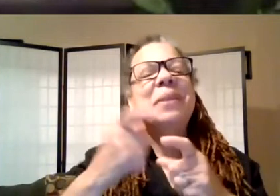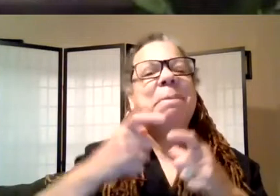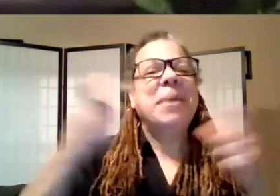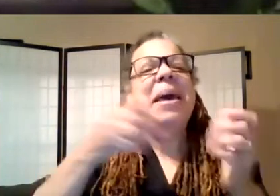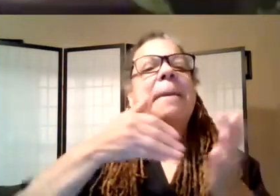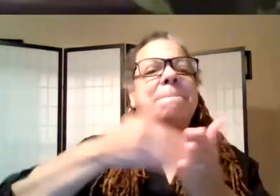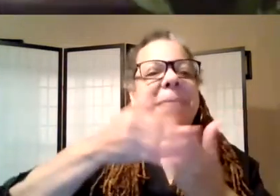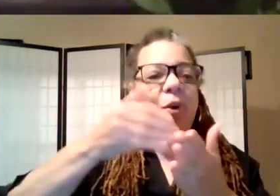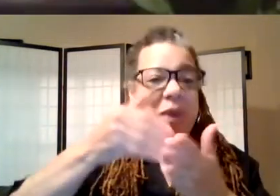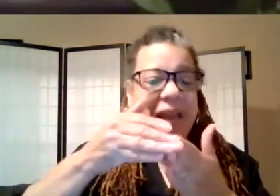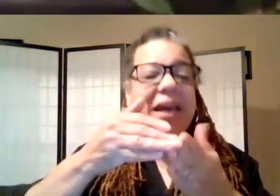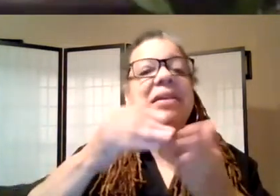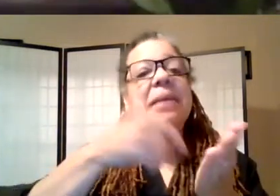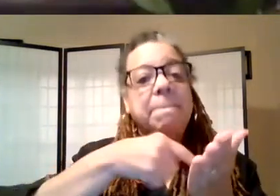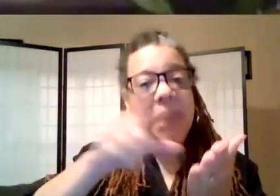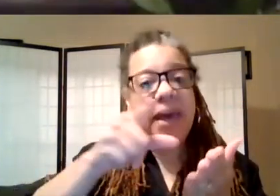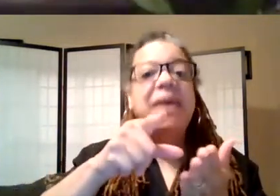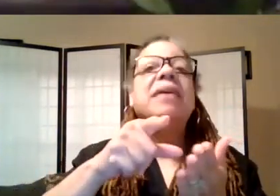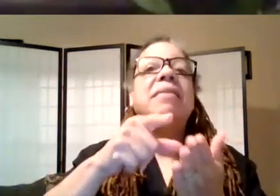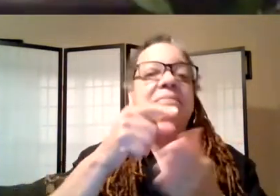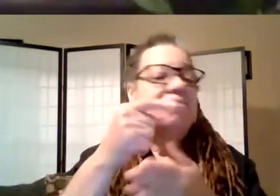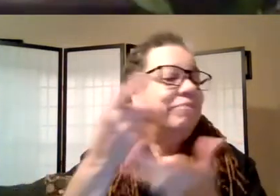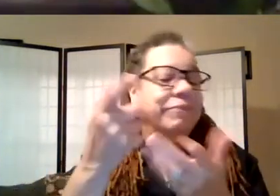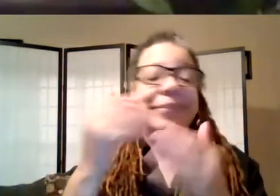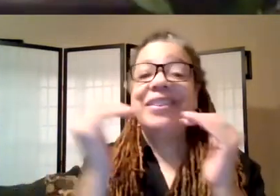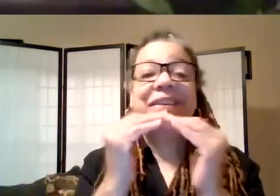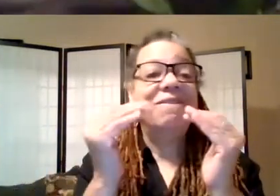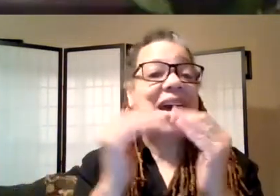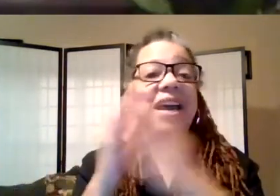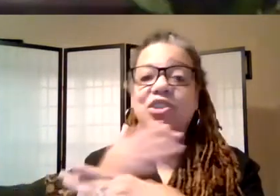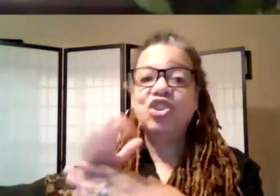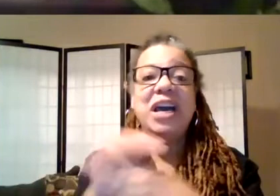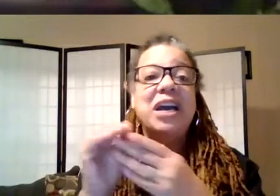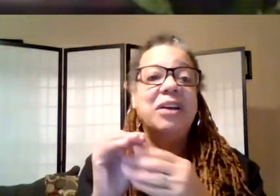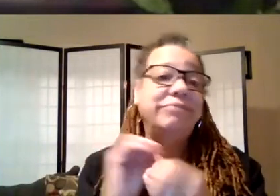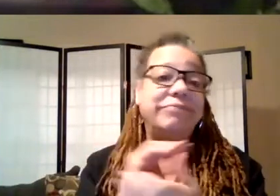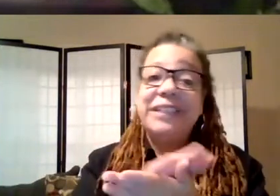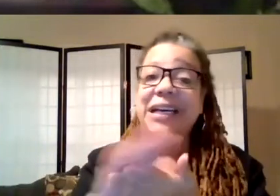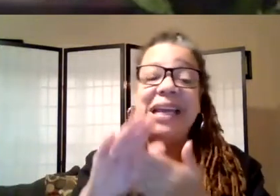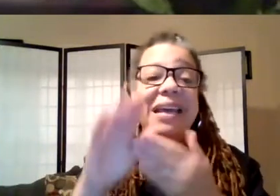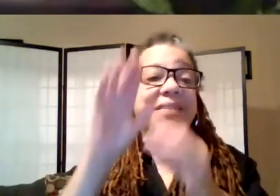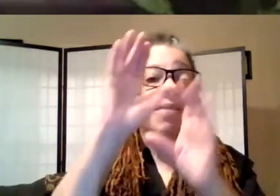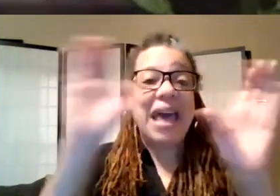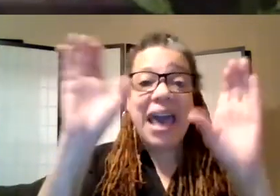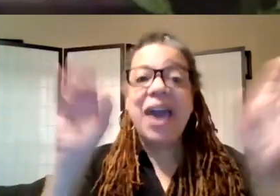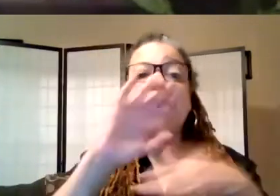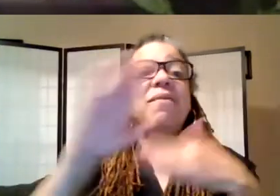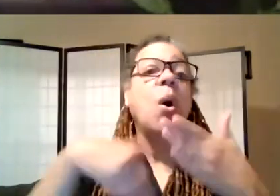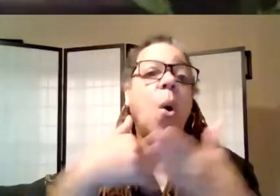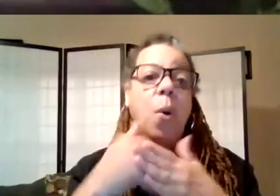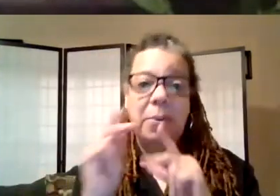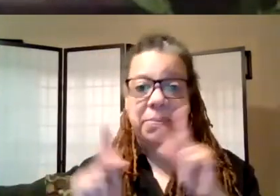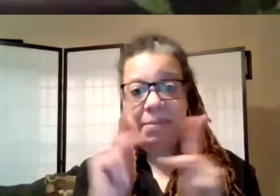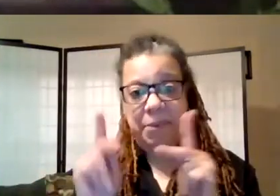fair share to clean the air for everyone. And then these monies that are derived from the small tax on the